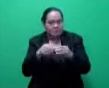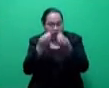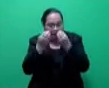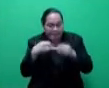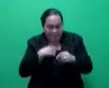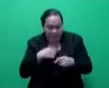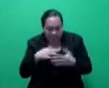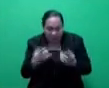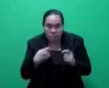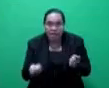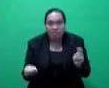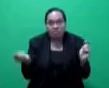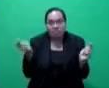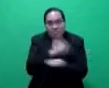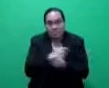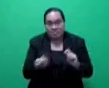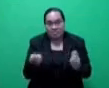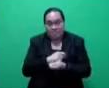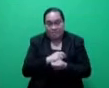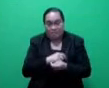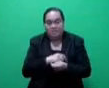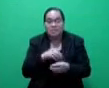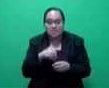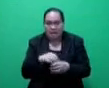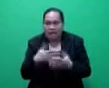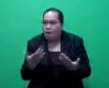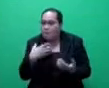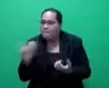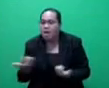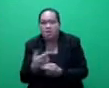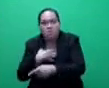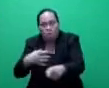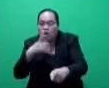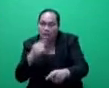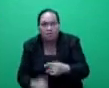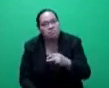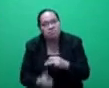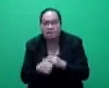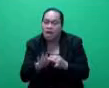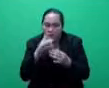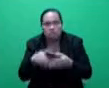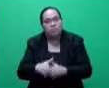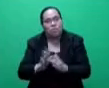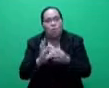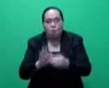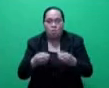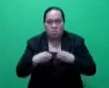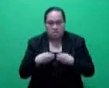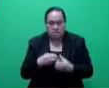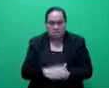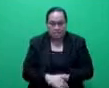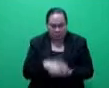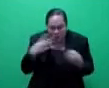ever have access to the dream of business ownership. Wherever possible, I encourage Fijians to take advantage of